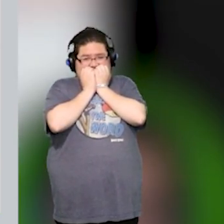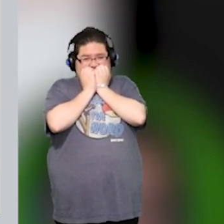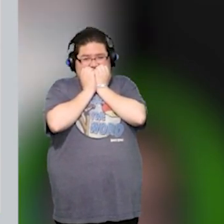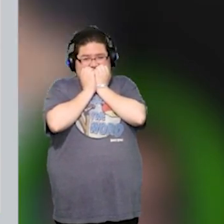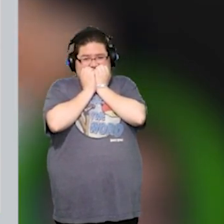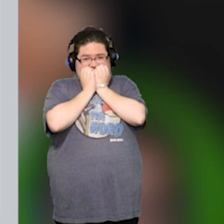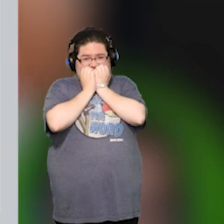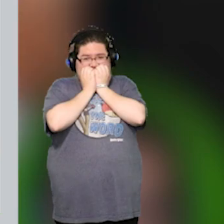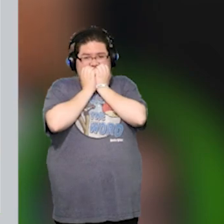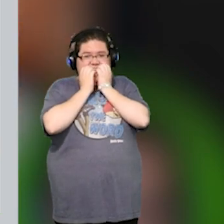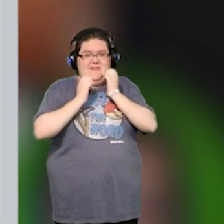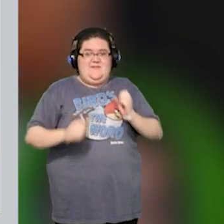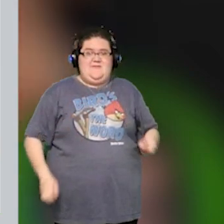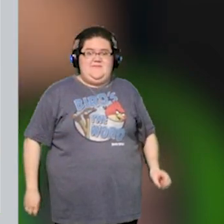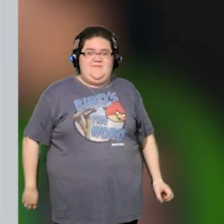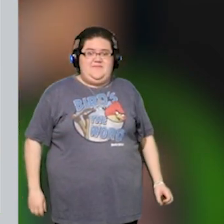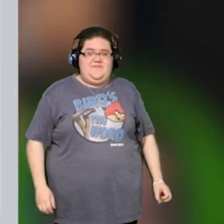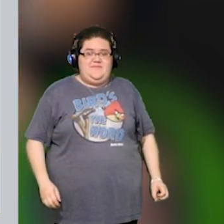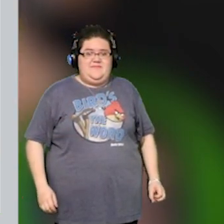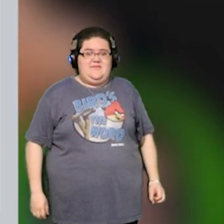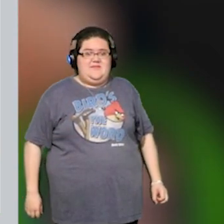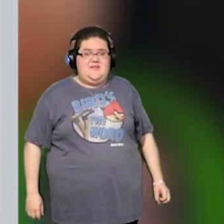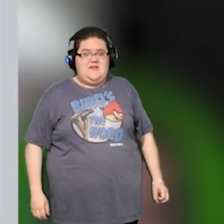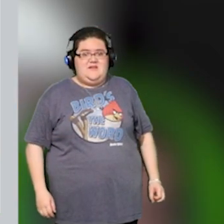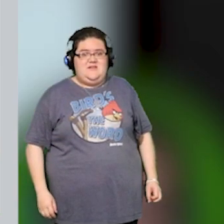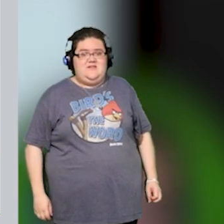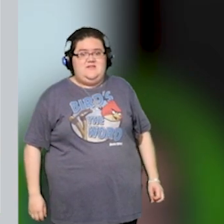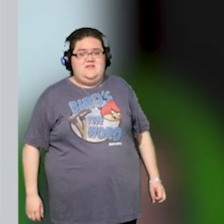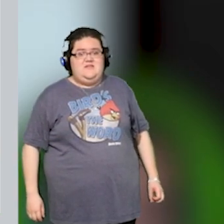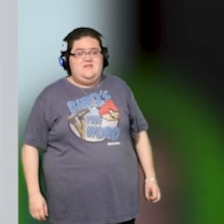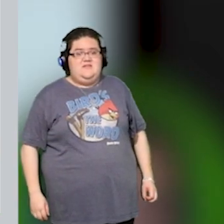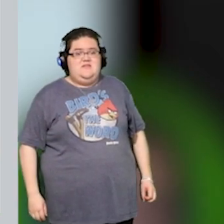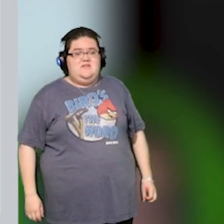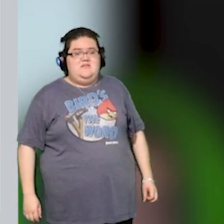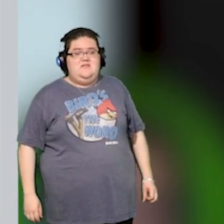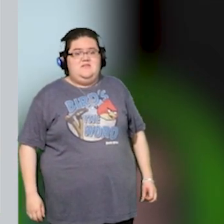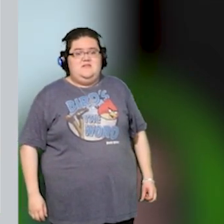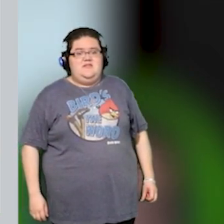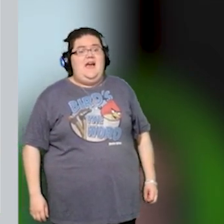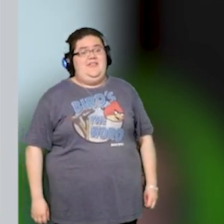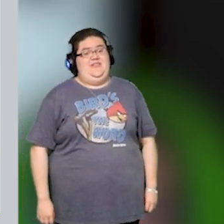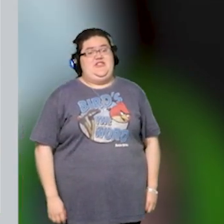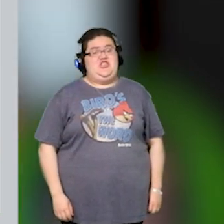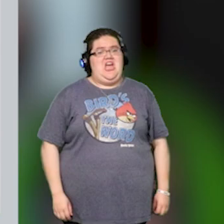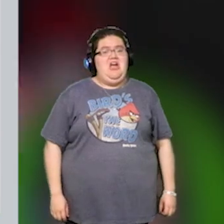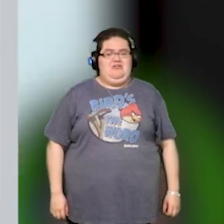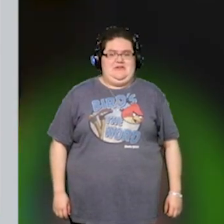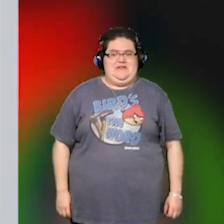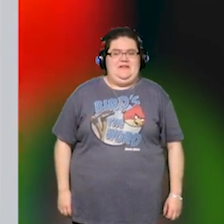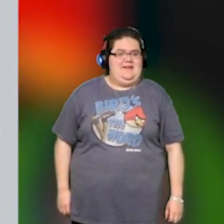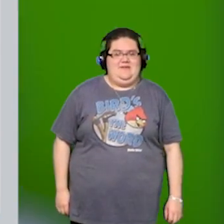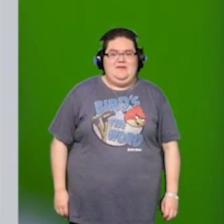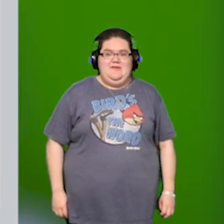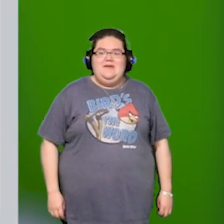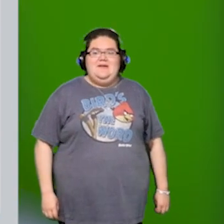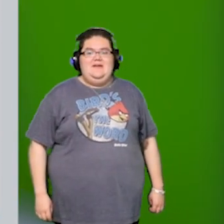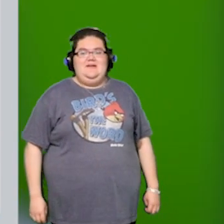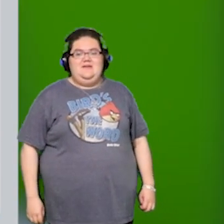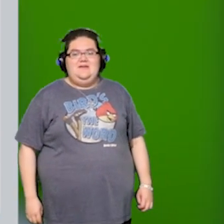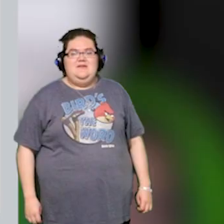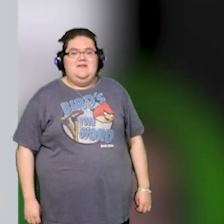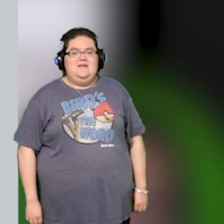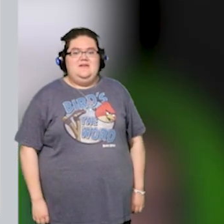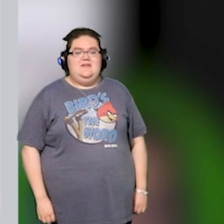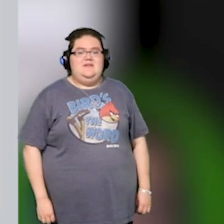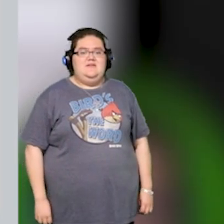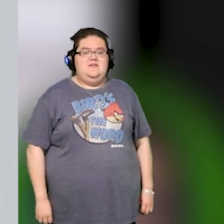John Cena's getting fucked up. Hey, yo. Brock's just elbowing. What the fuck? Then Roman Reigns back. Yeah, the chairs.